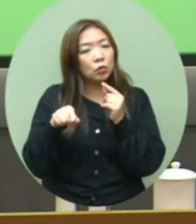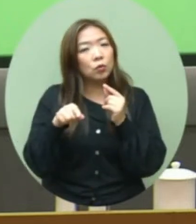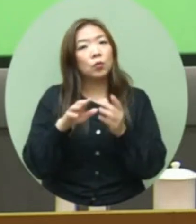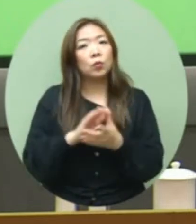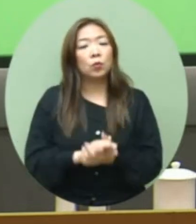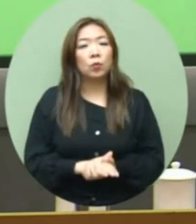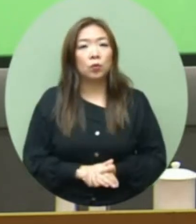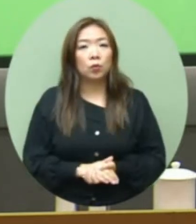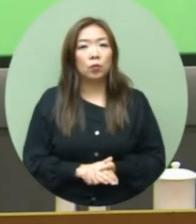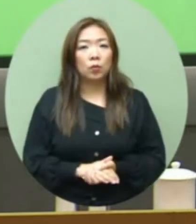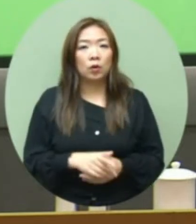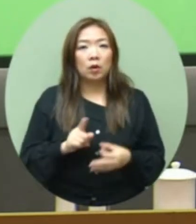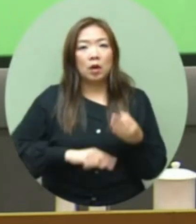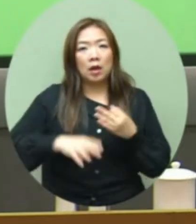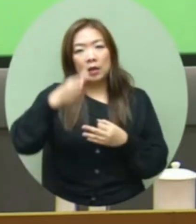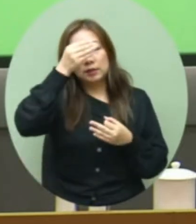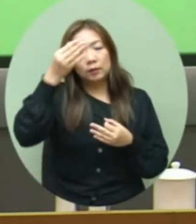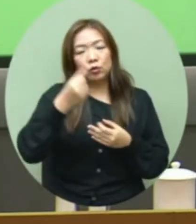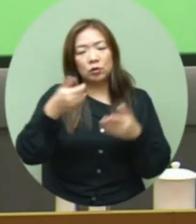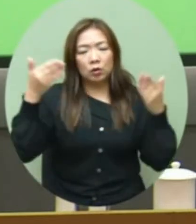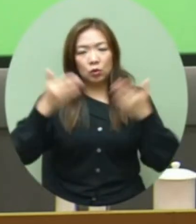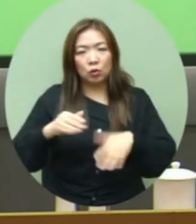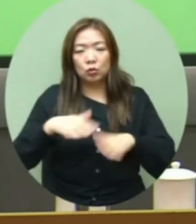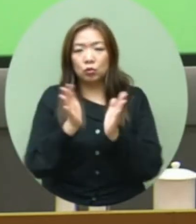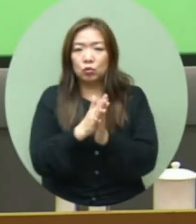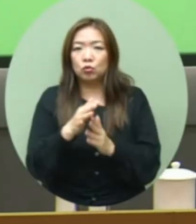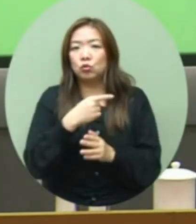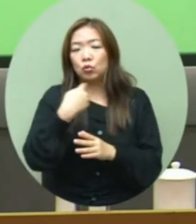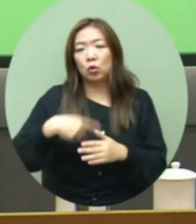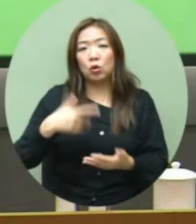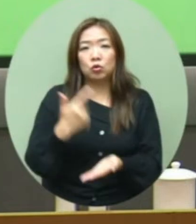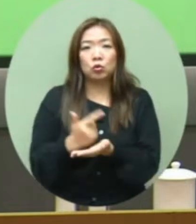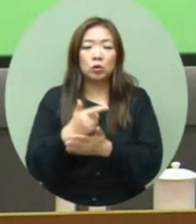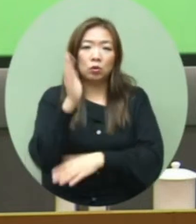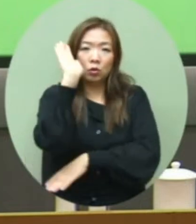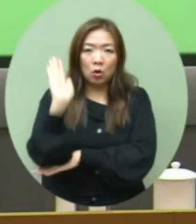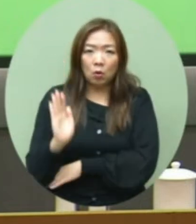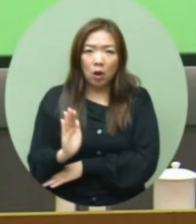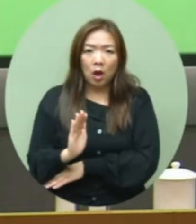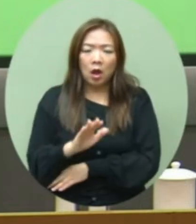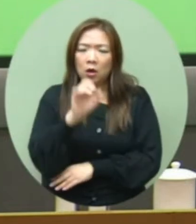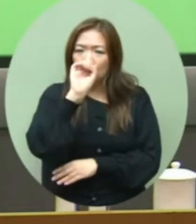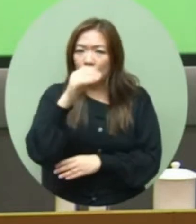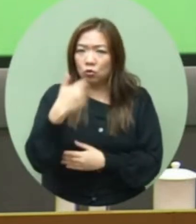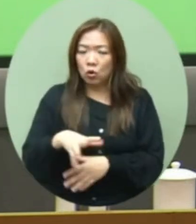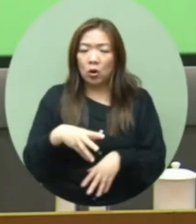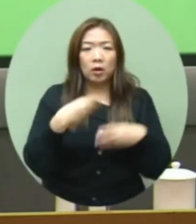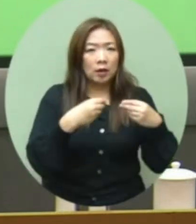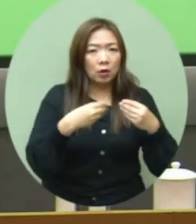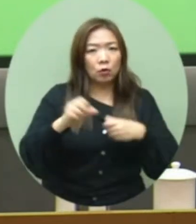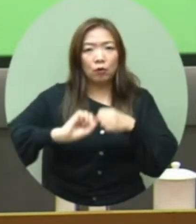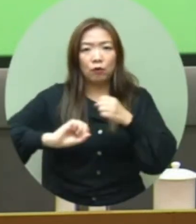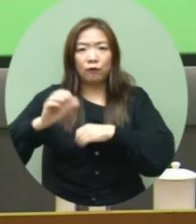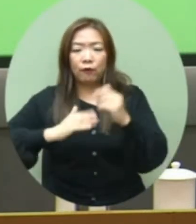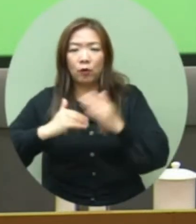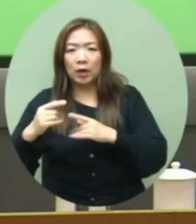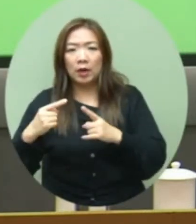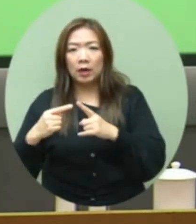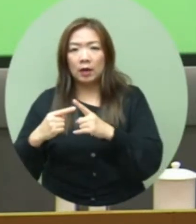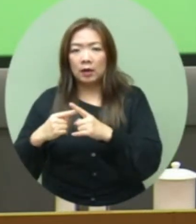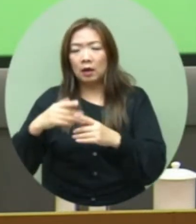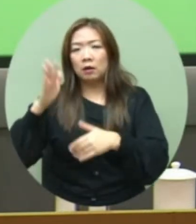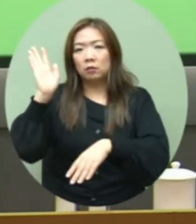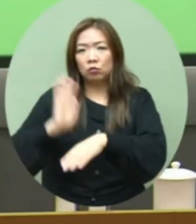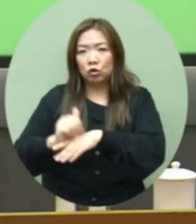This is based on the speech given by President Xi at the Conference on Education. Education, technology, and